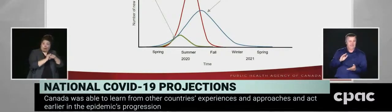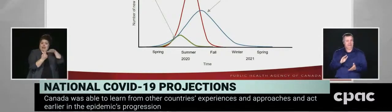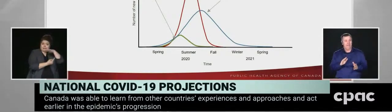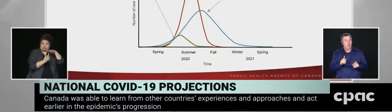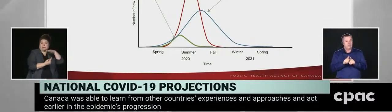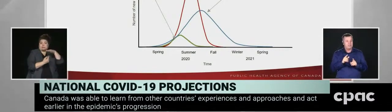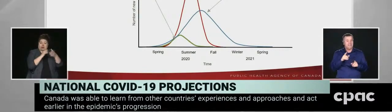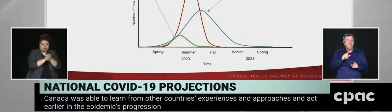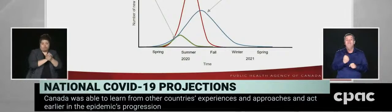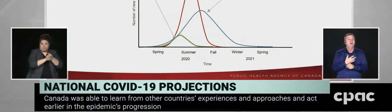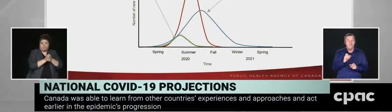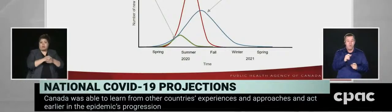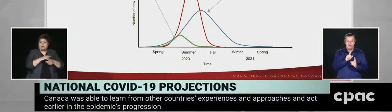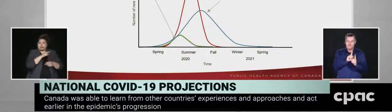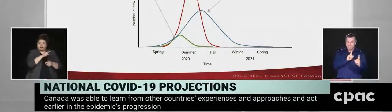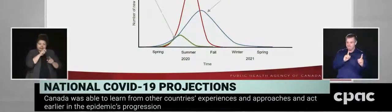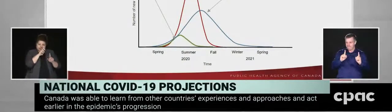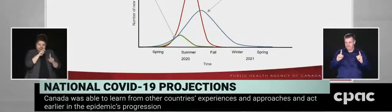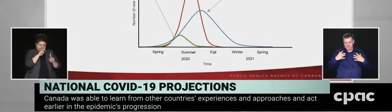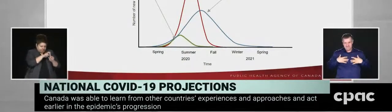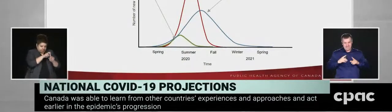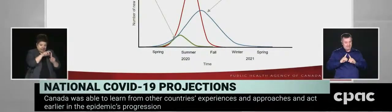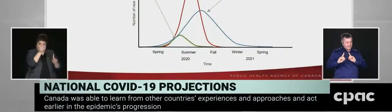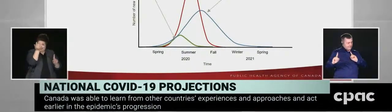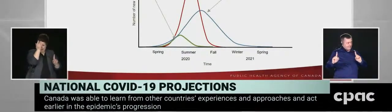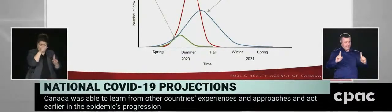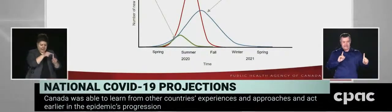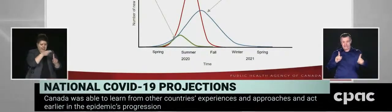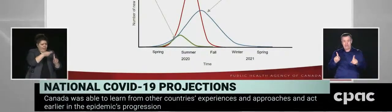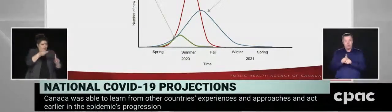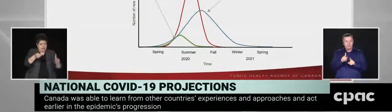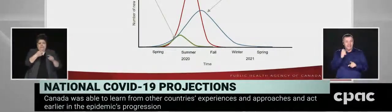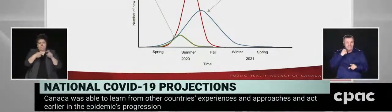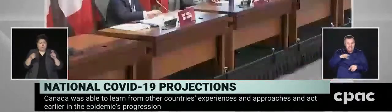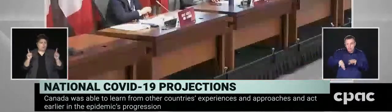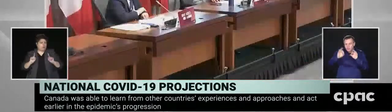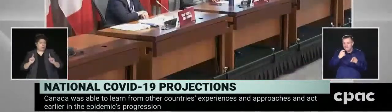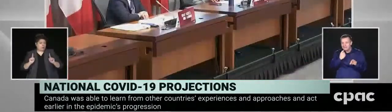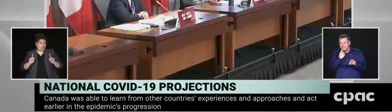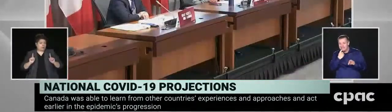self-isolation and contact tracing and quarantine.